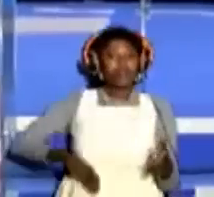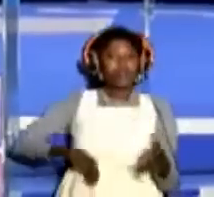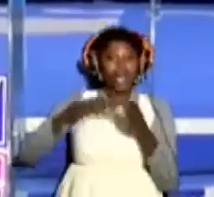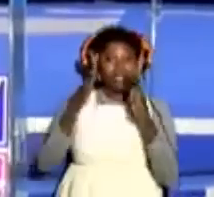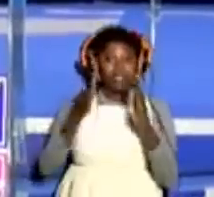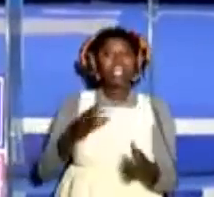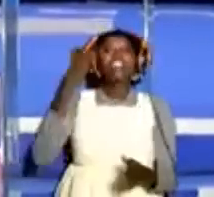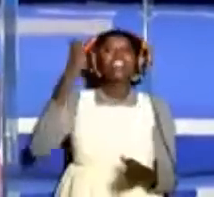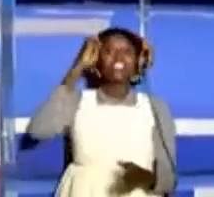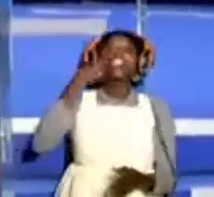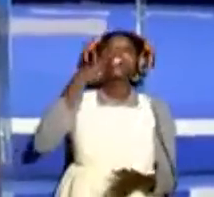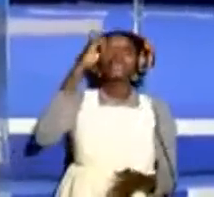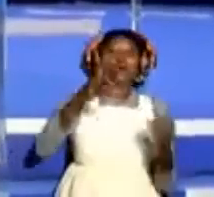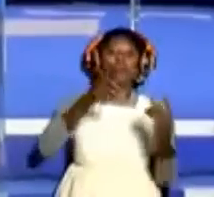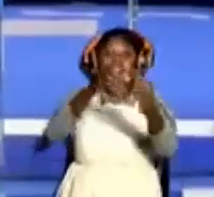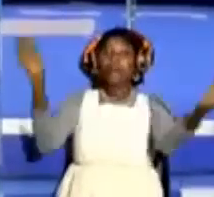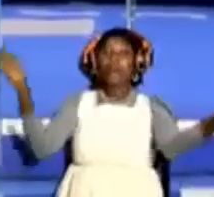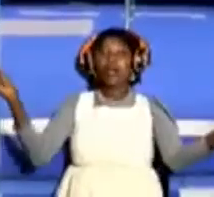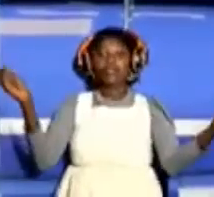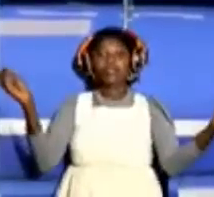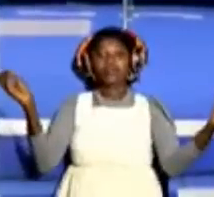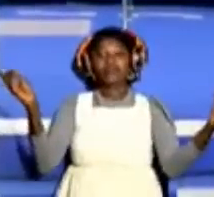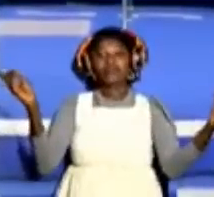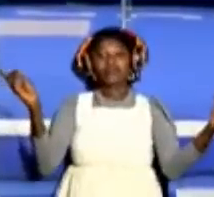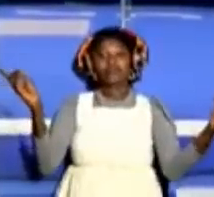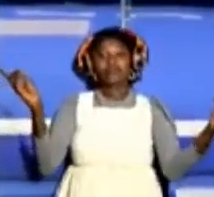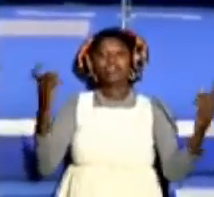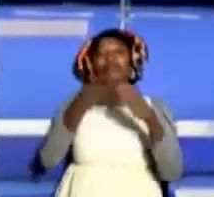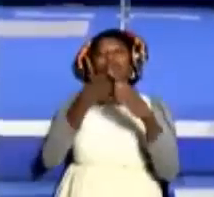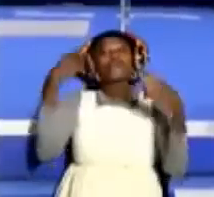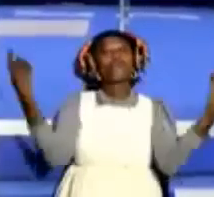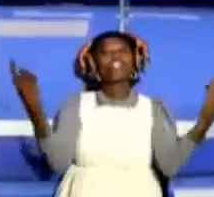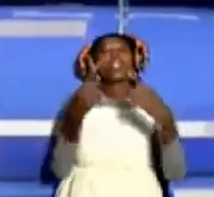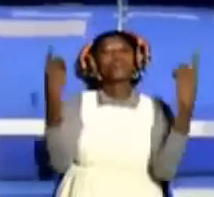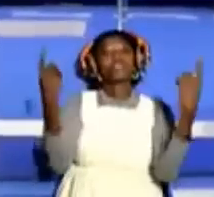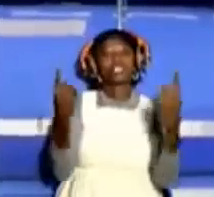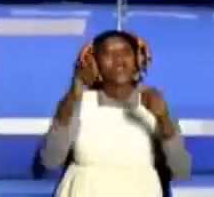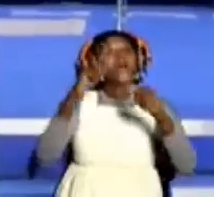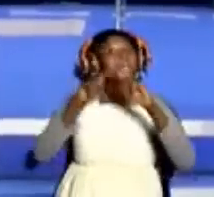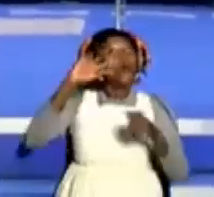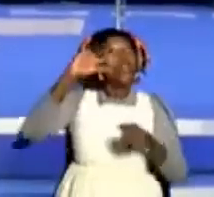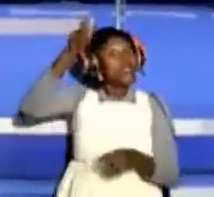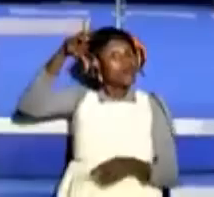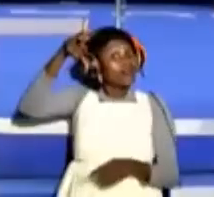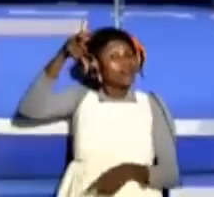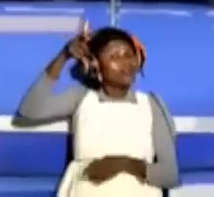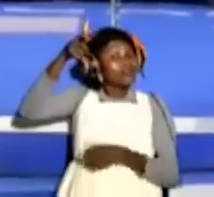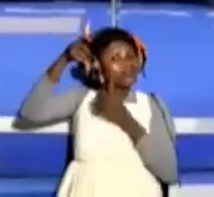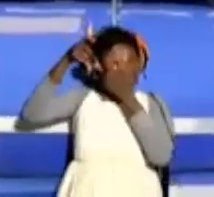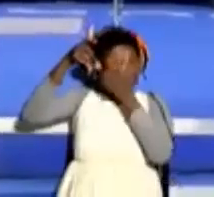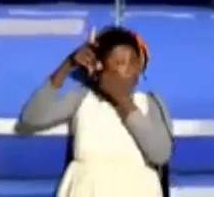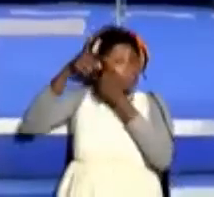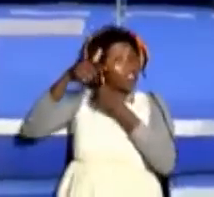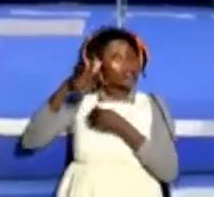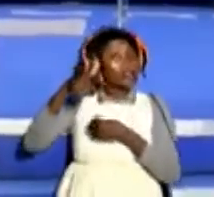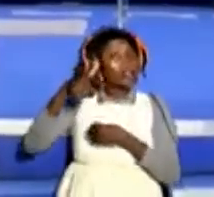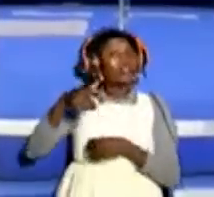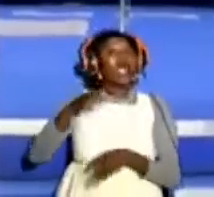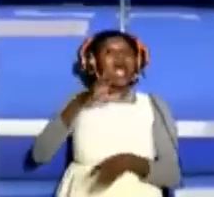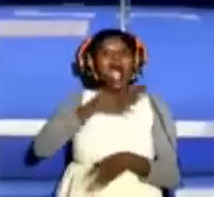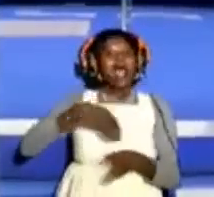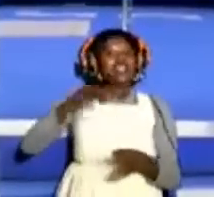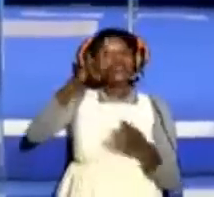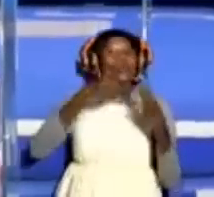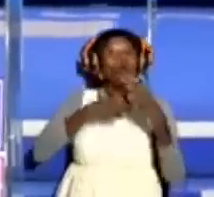he must depart from iniquity. But later on, they even say you must